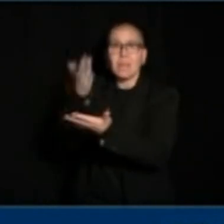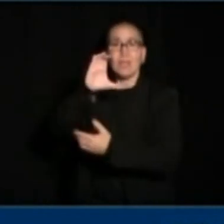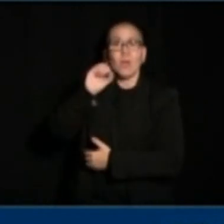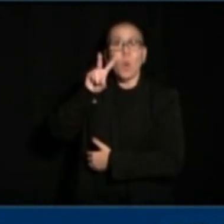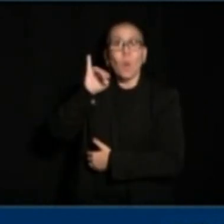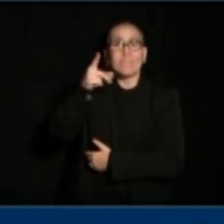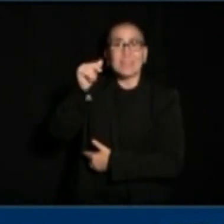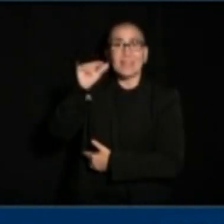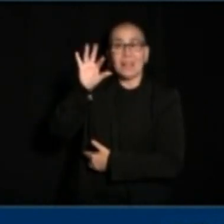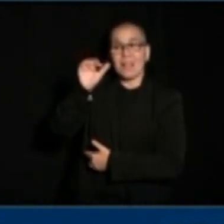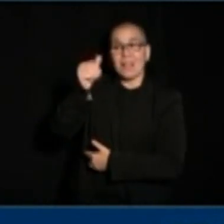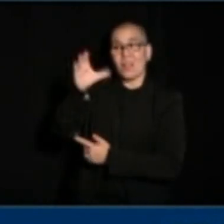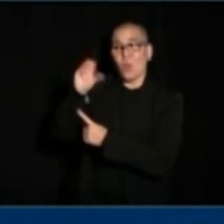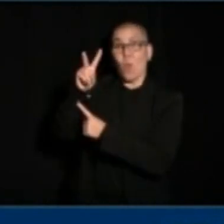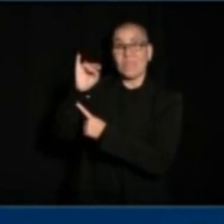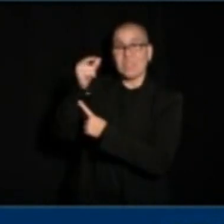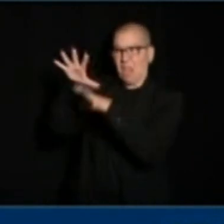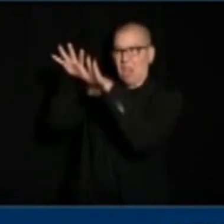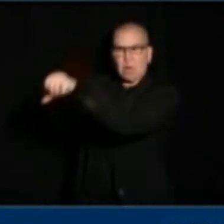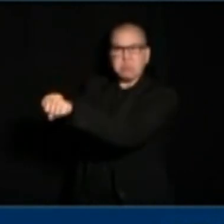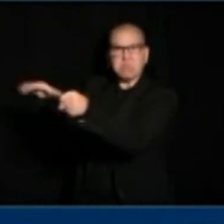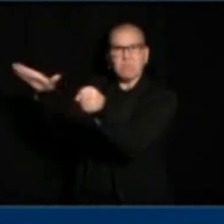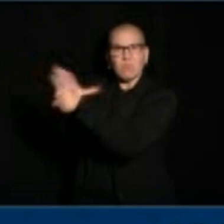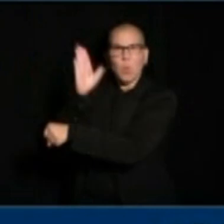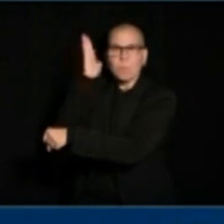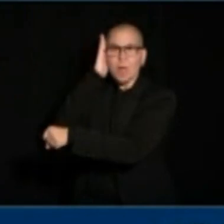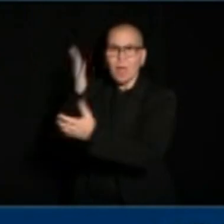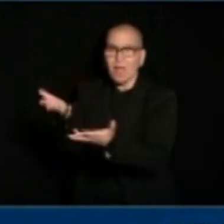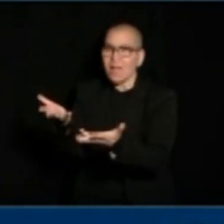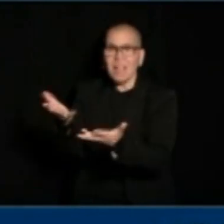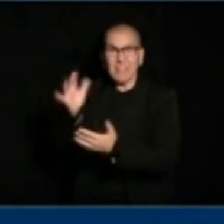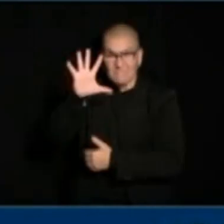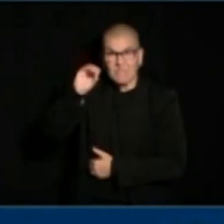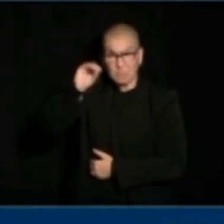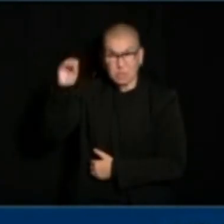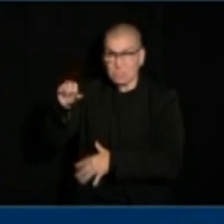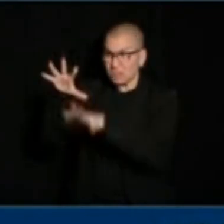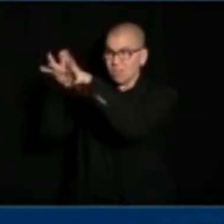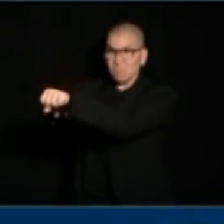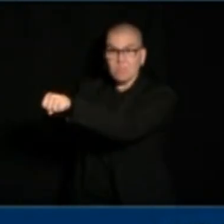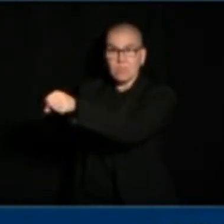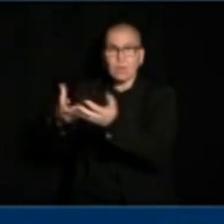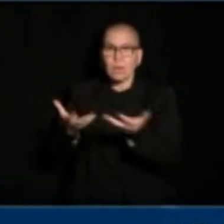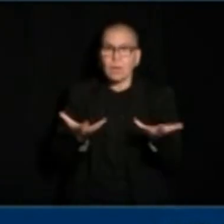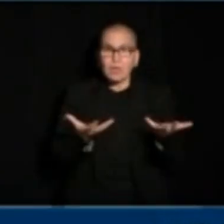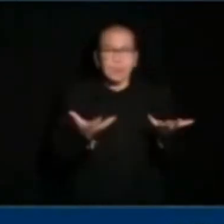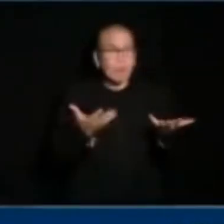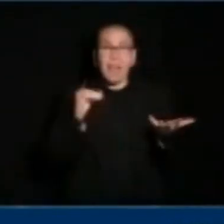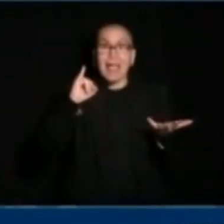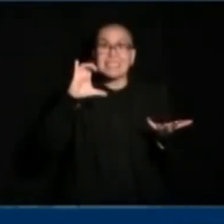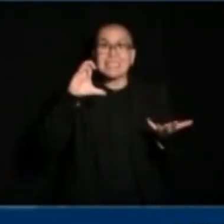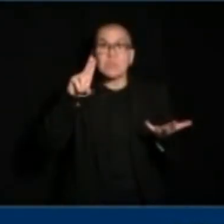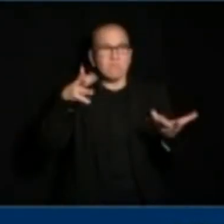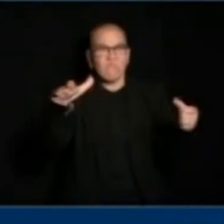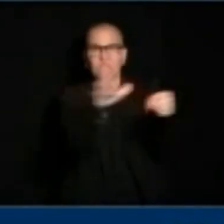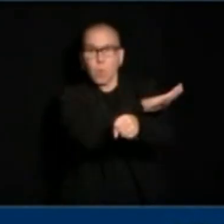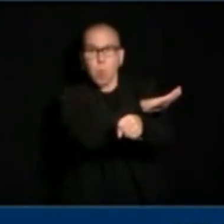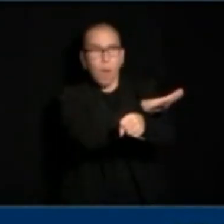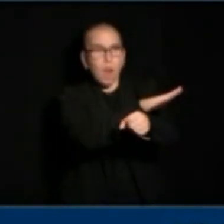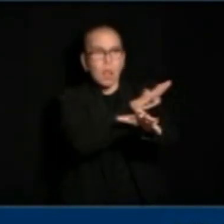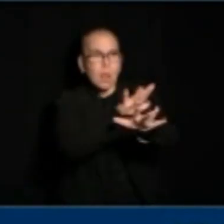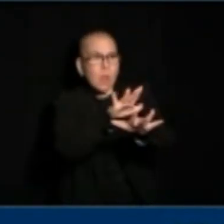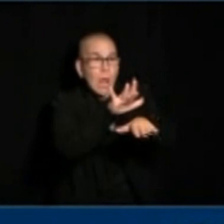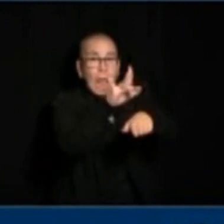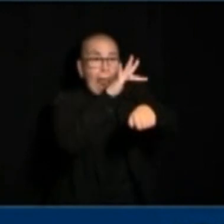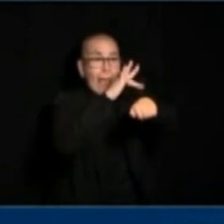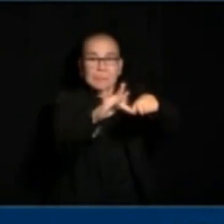In some places, half of them. And if you look with 7 critical care beds available and the case growth rate we're seeing,